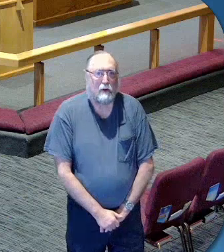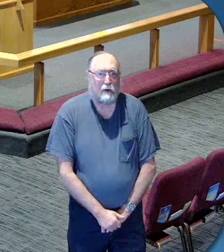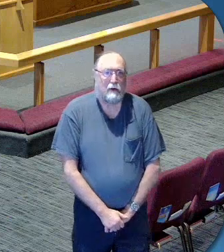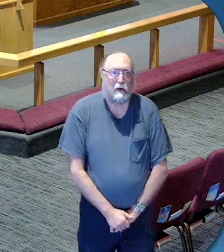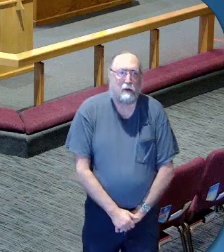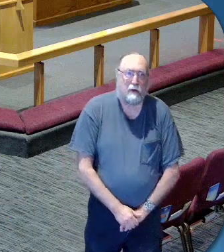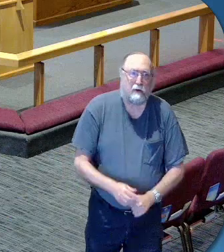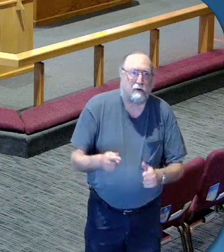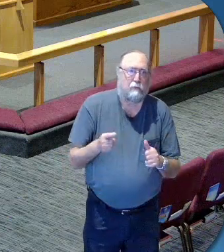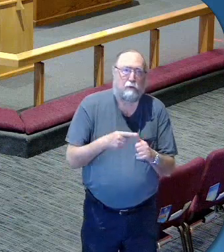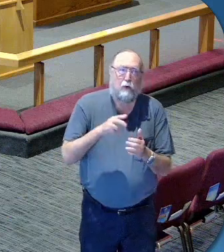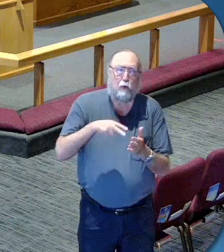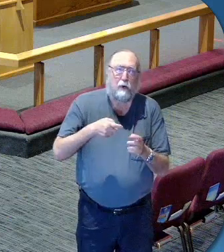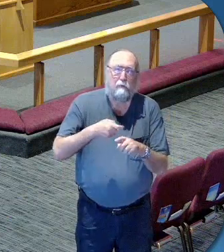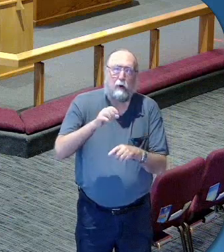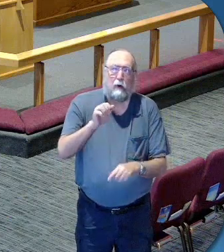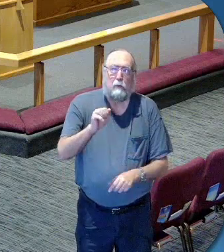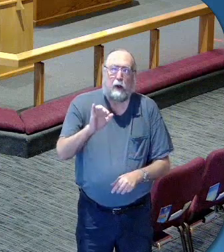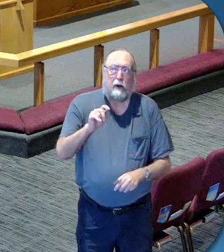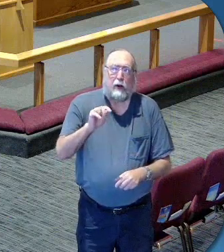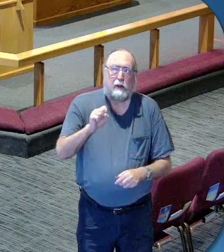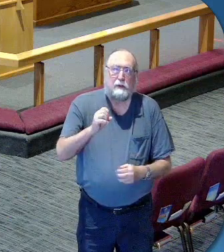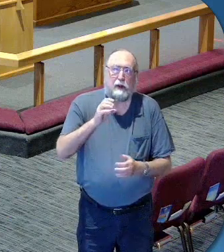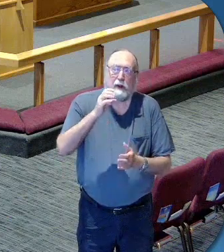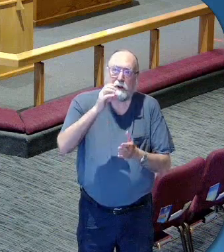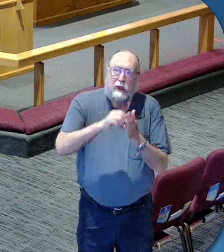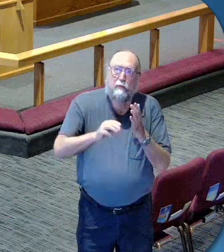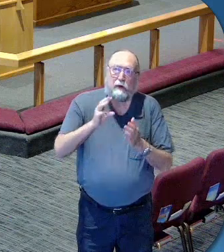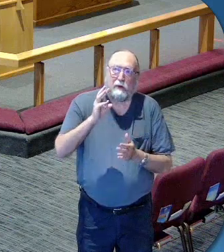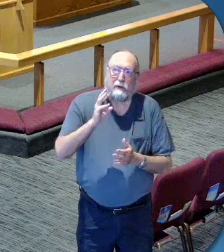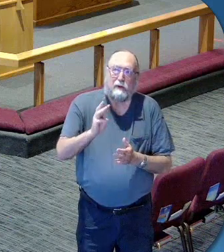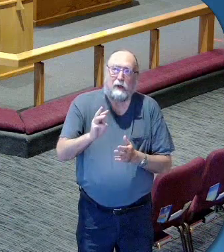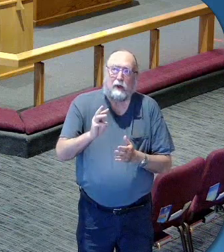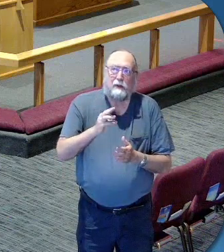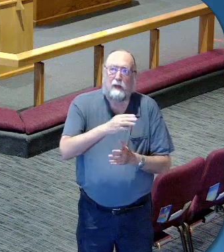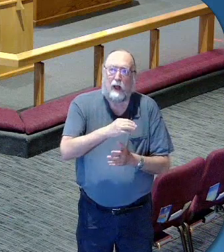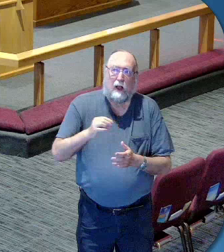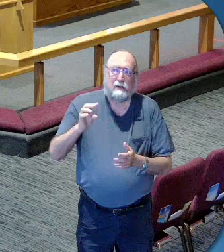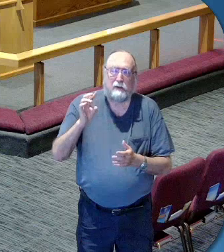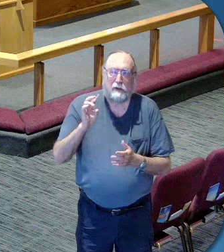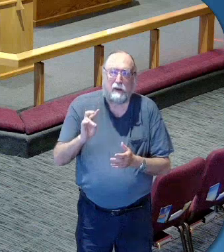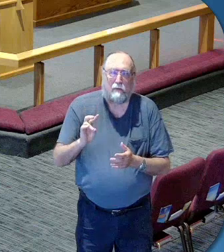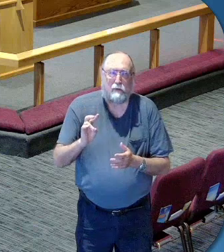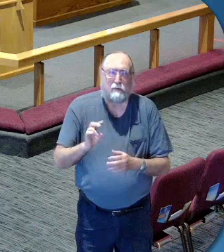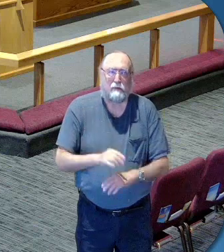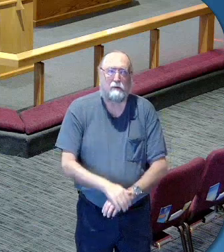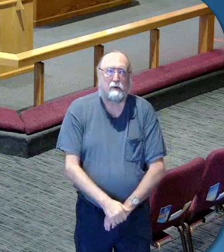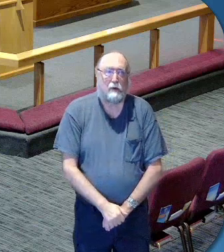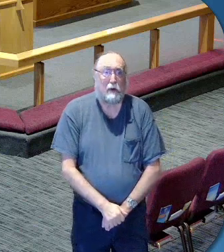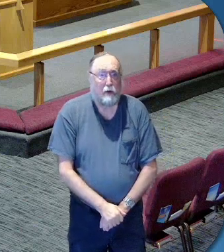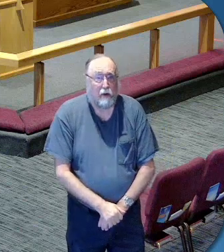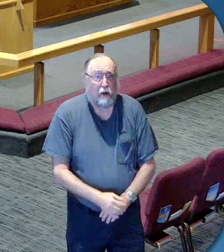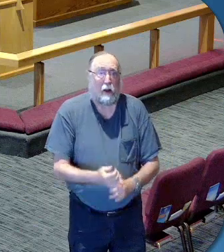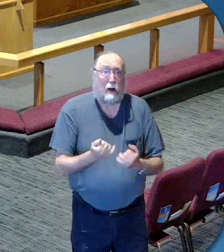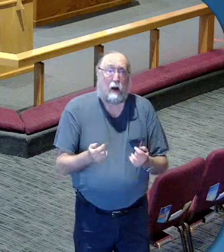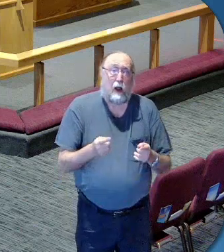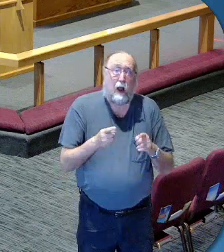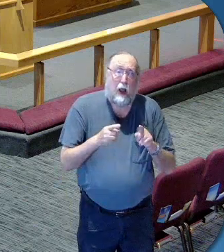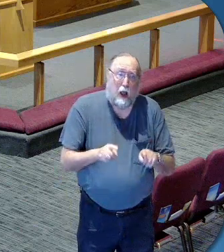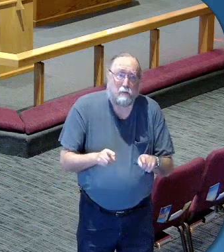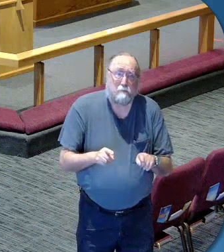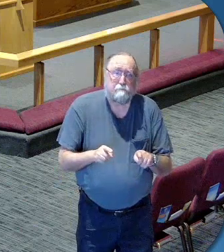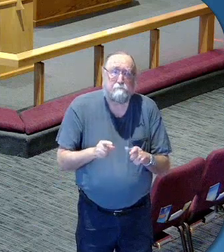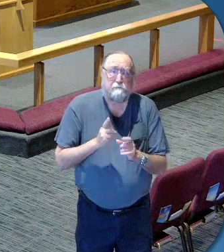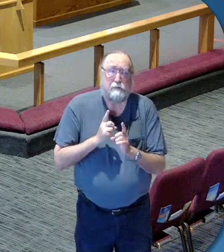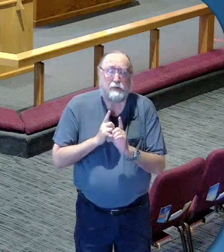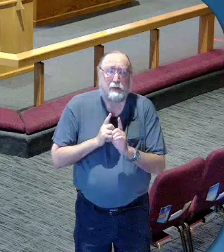Today the first reading is from Acts chapter 6 and 7, various verses. Now in these days, when the